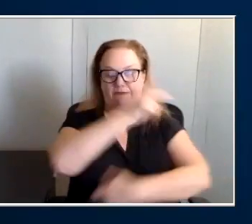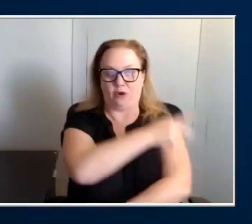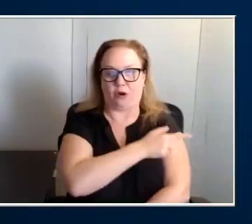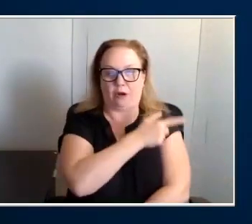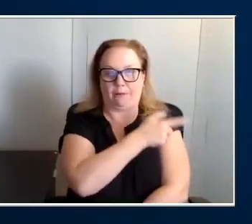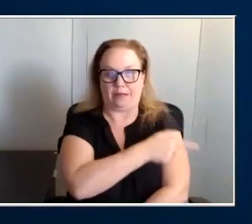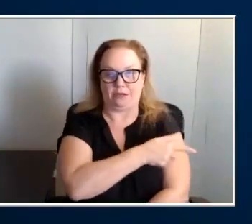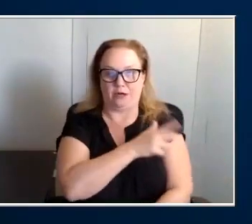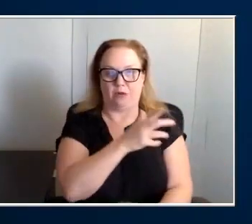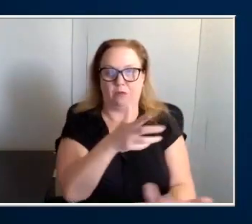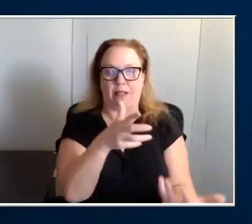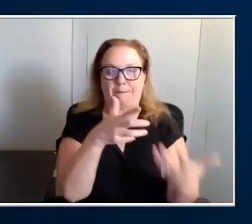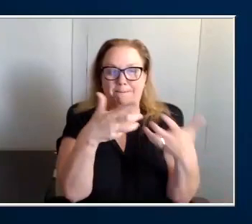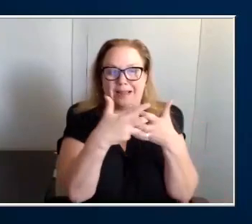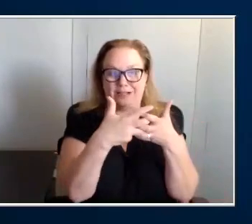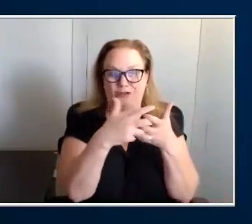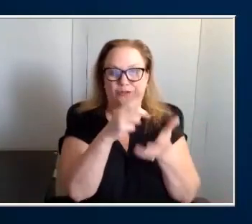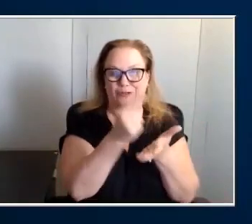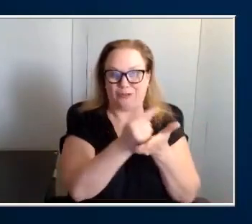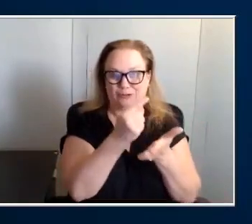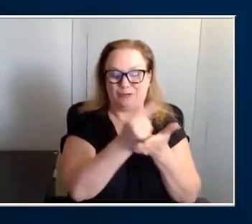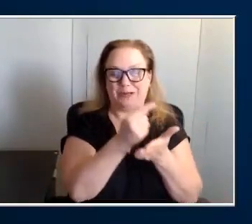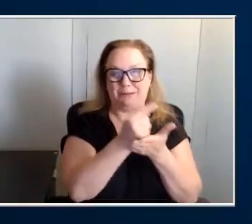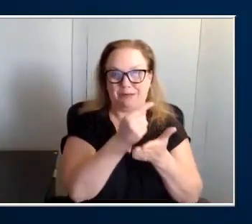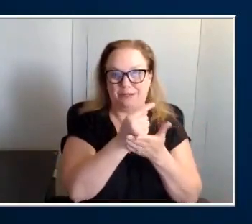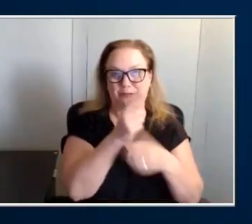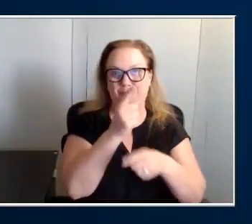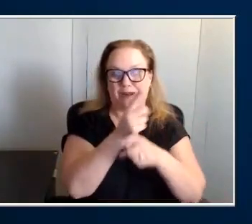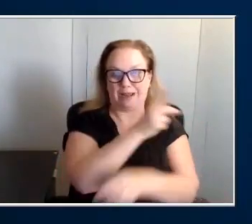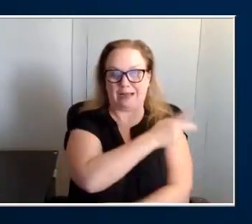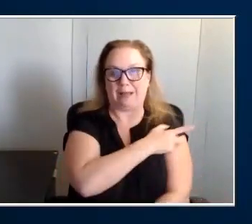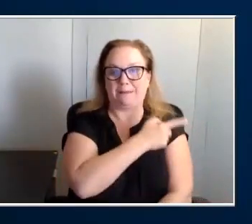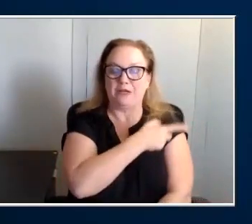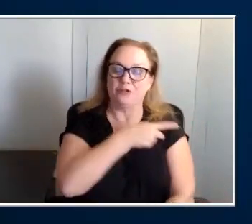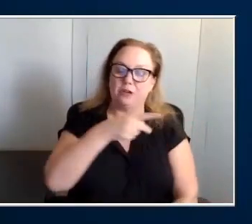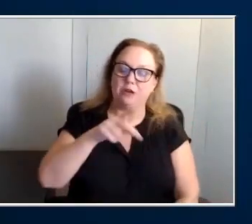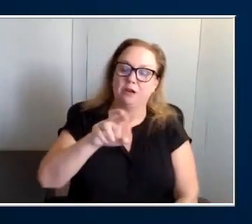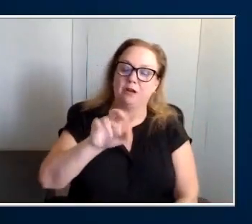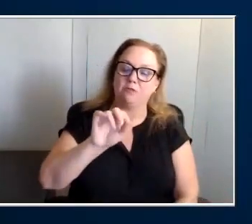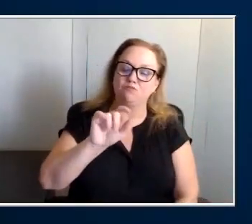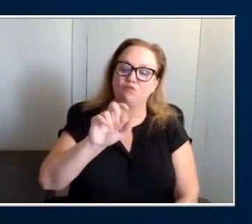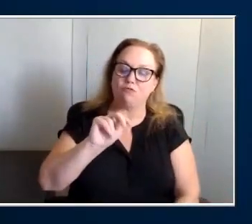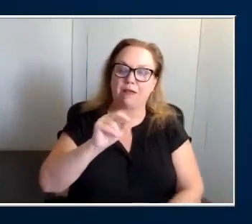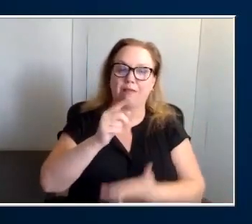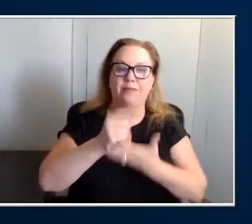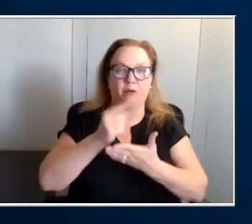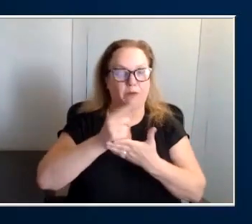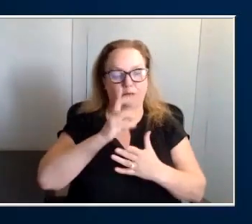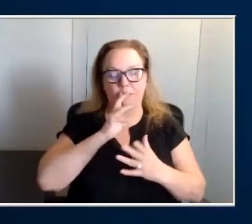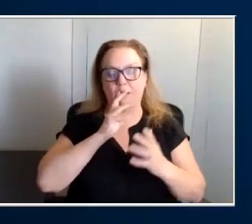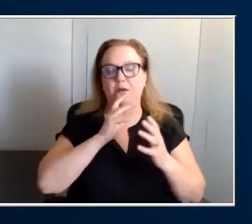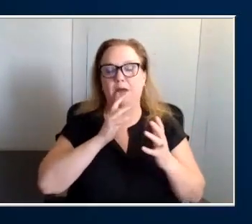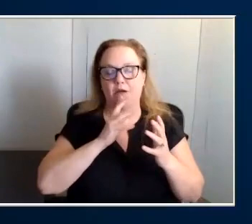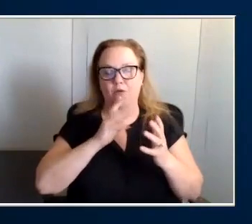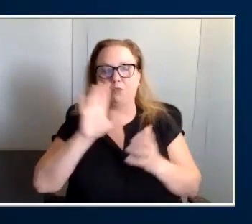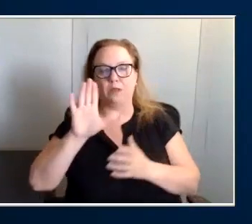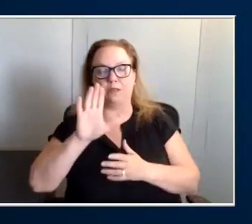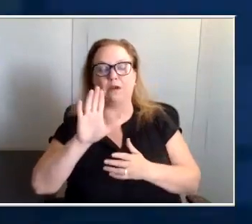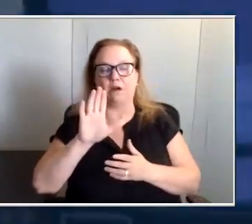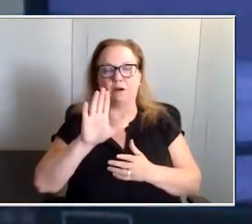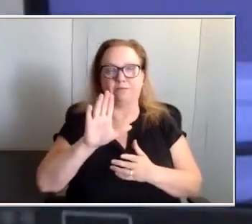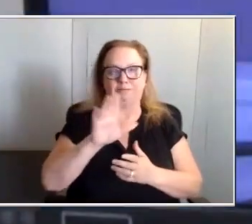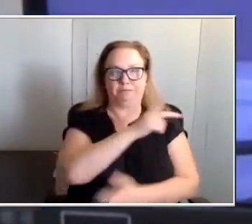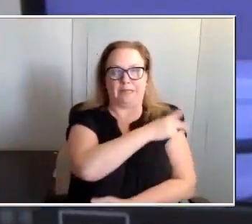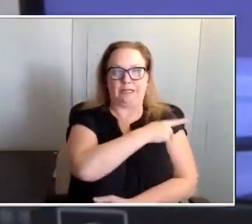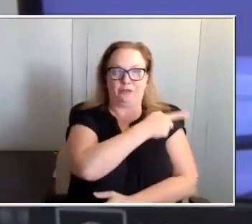match the right treatment to the right patient. And proton therapy is something that we discuss with many of our patients who come to see consultation with us. Just